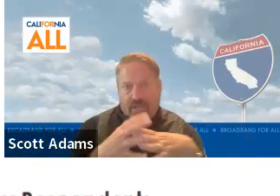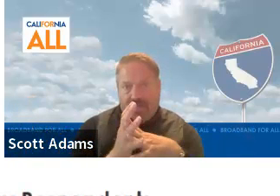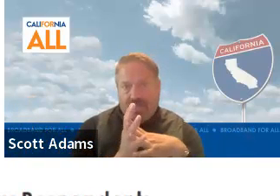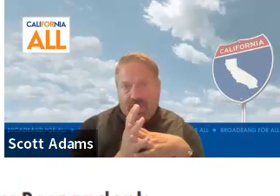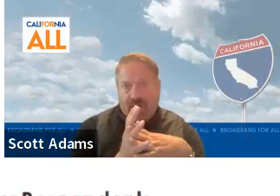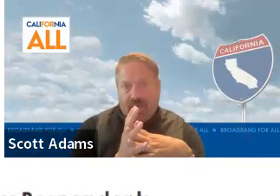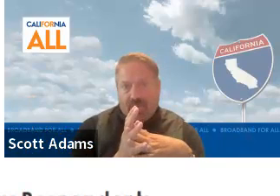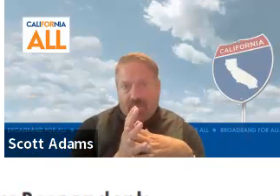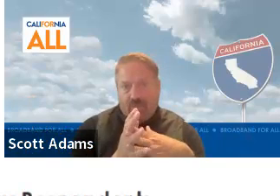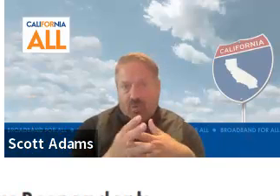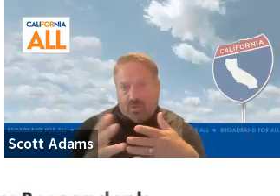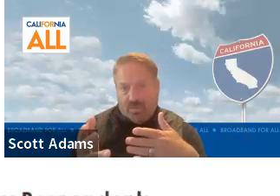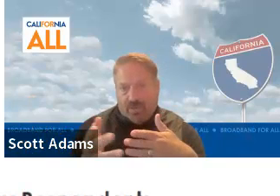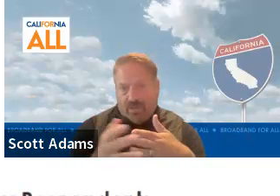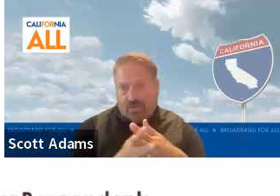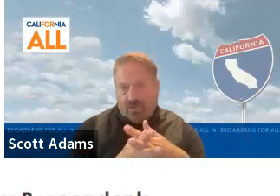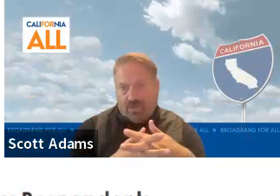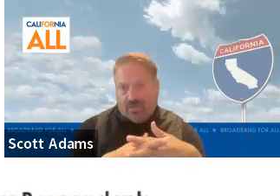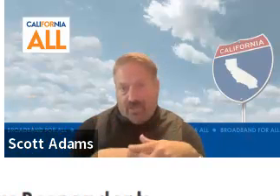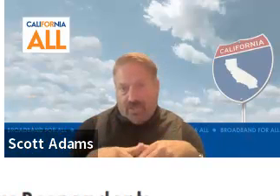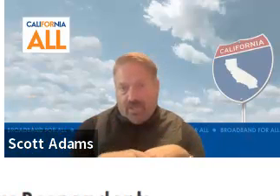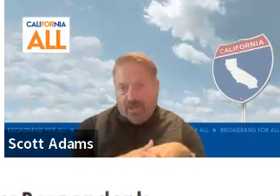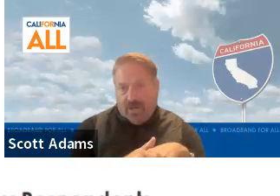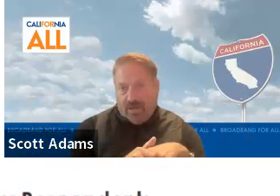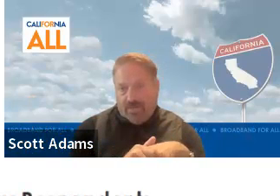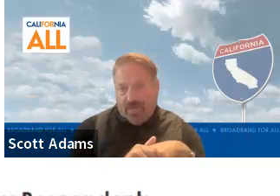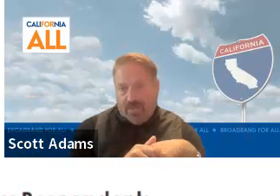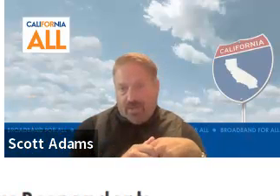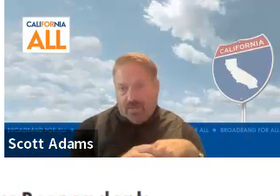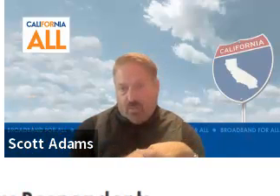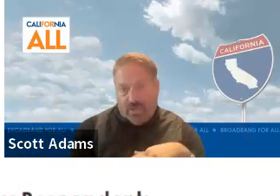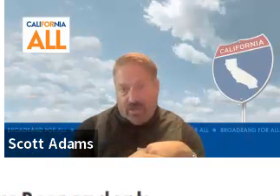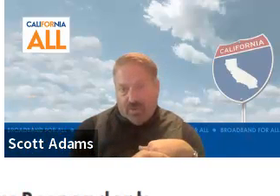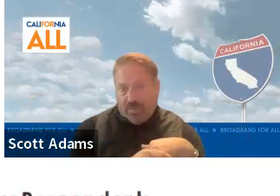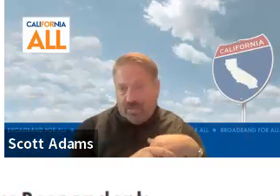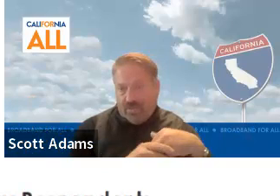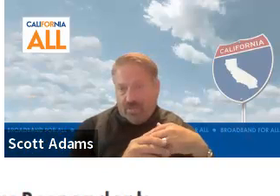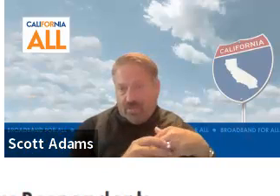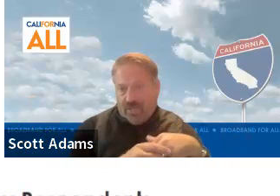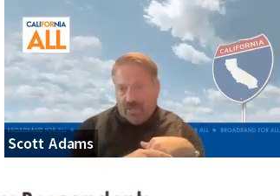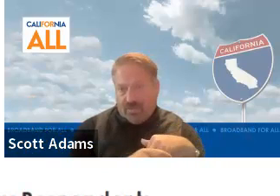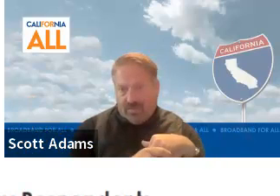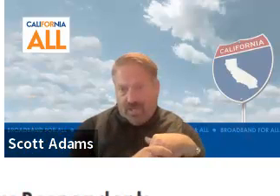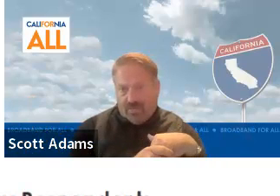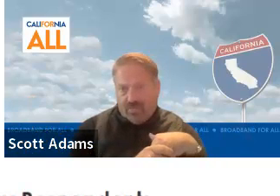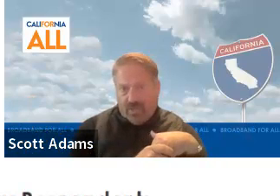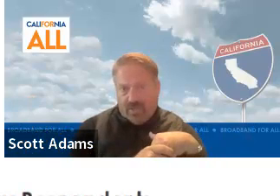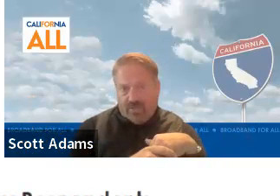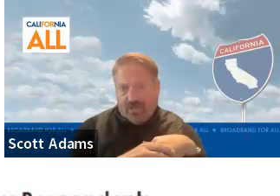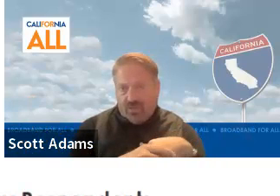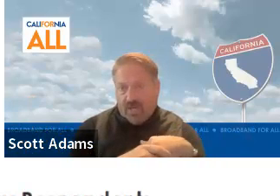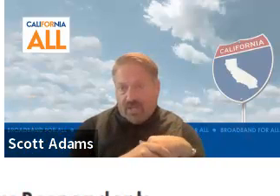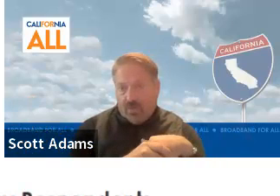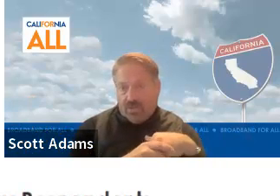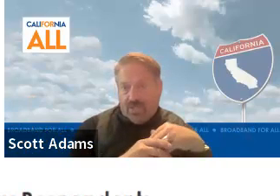workshops. And rural communities, you can see the rural county representatives of California